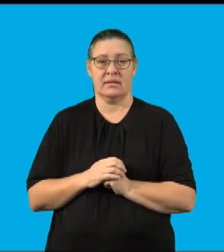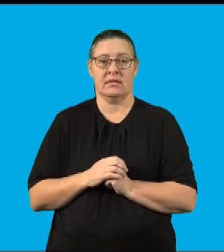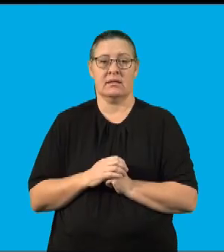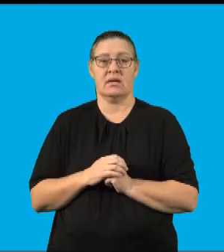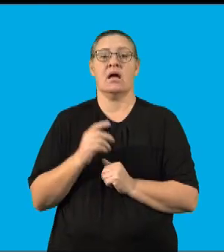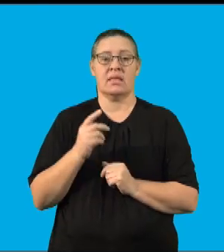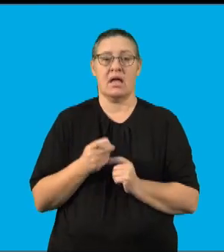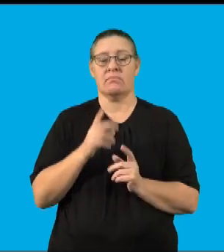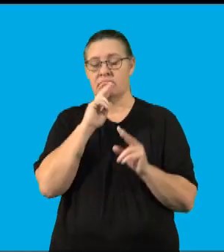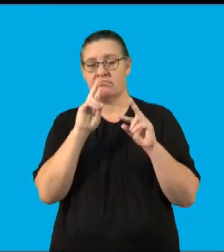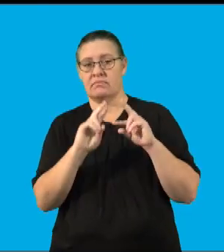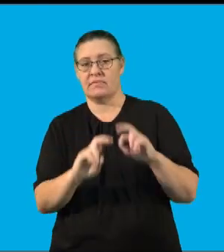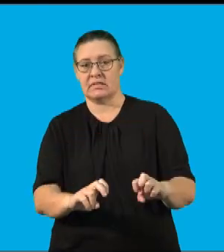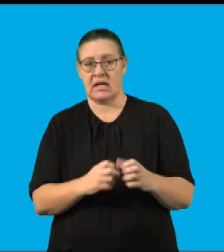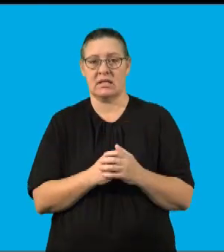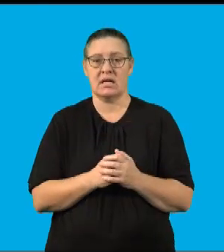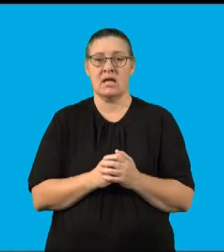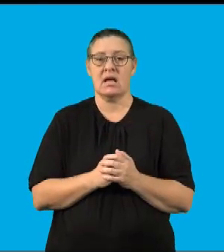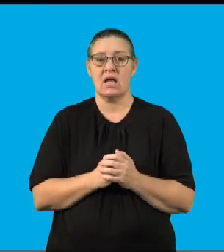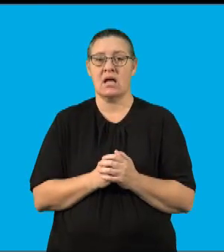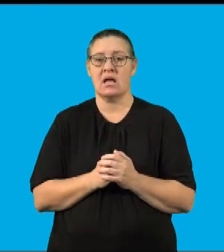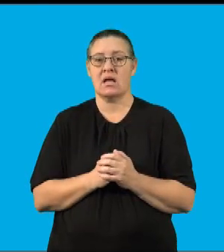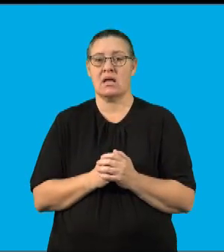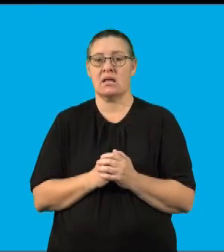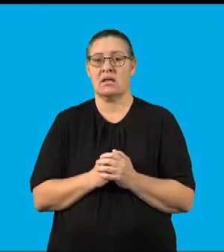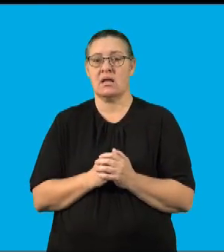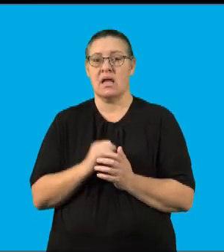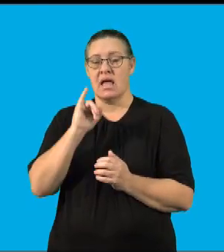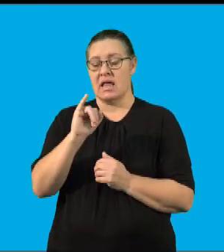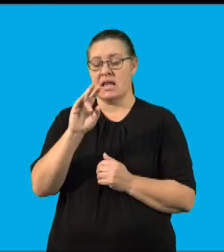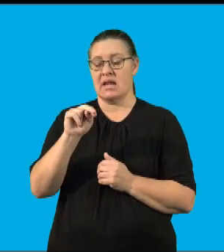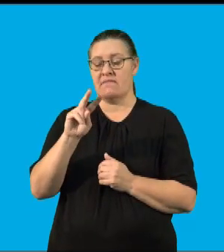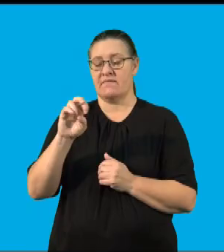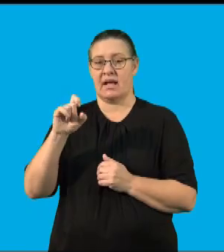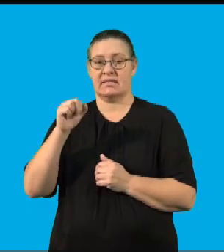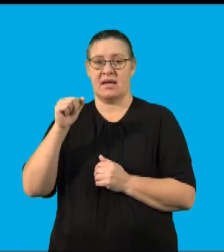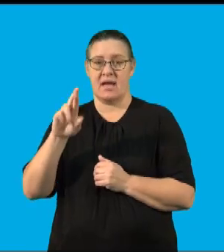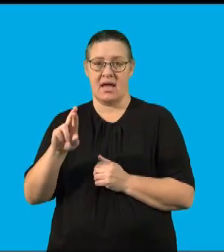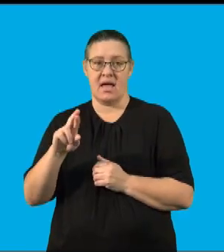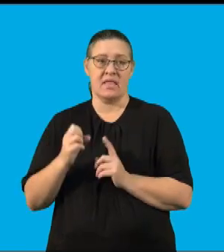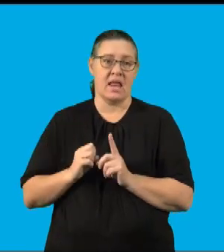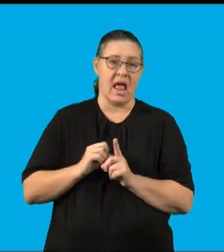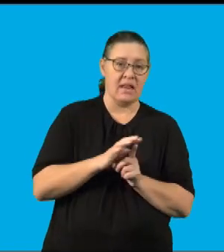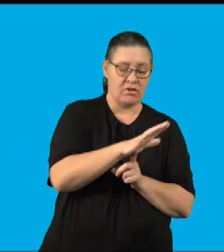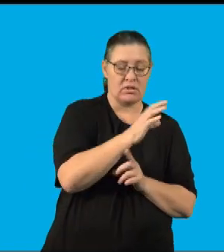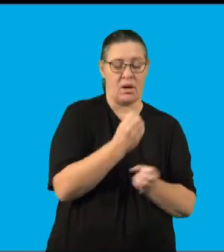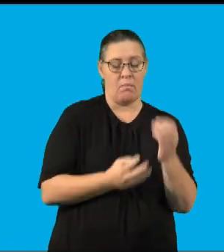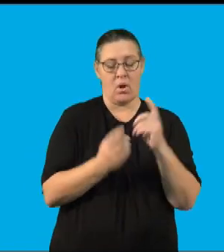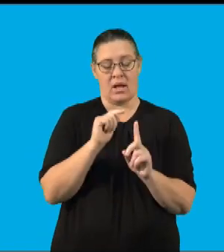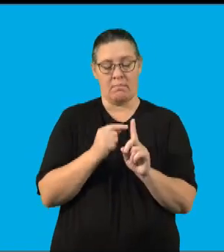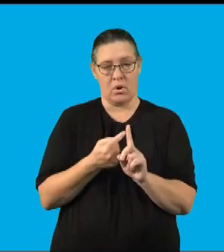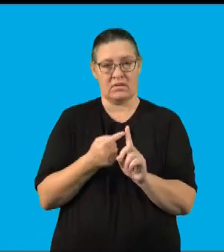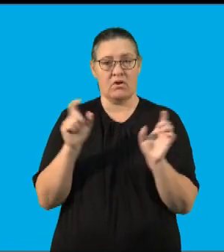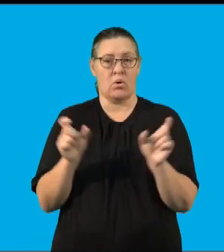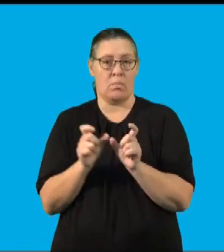here. They are trying to investigate a factor which influences the boiling point. A factor must influence the